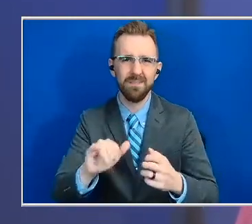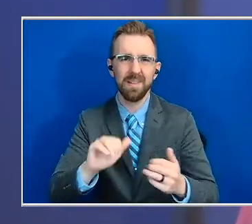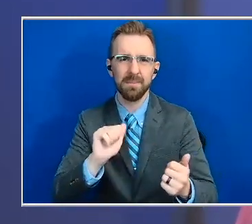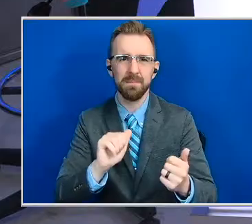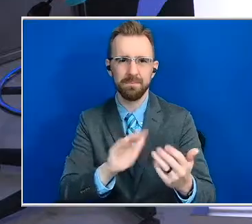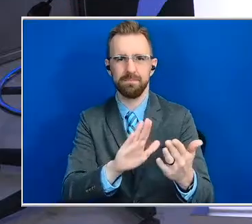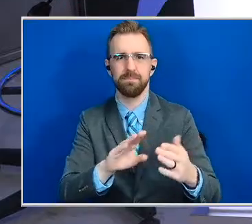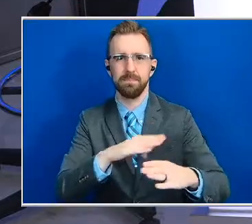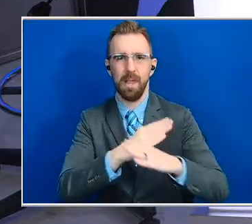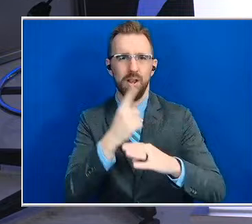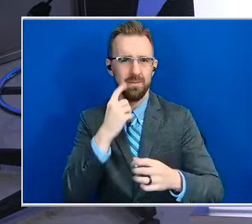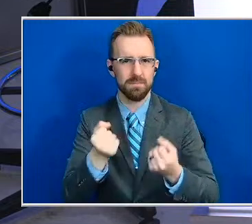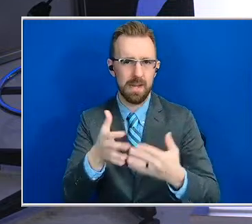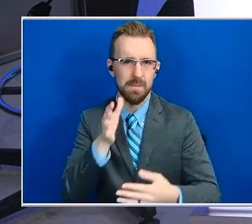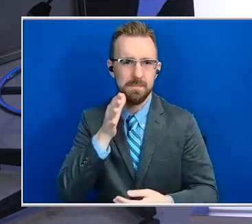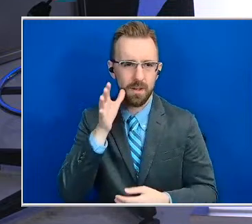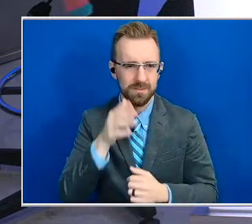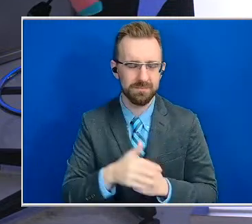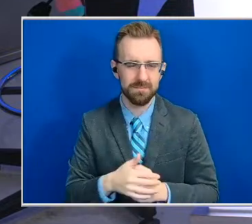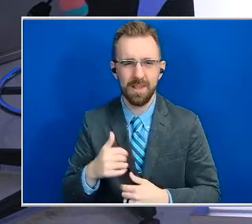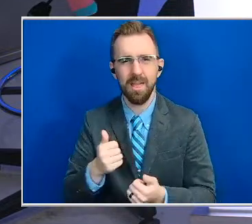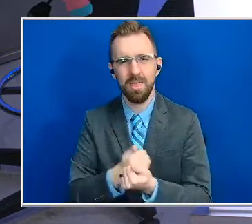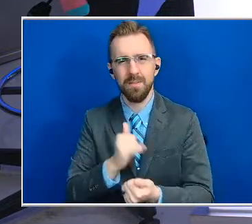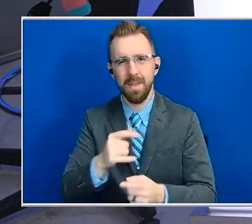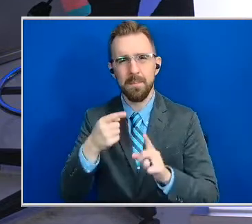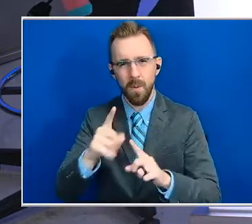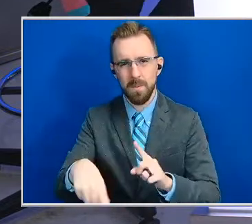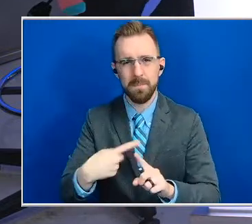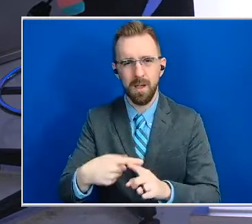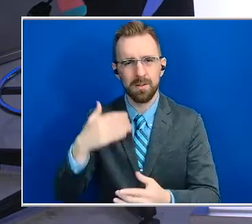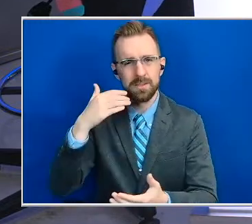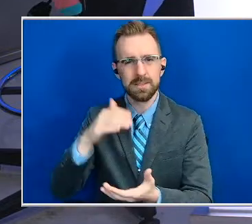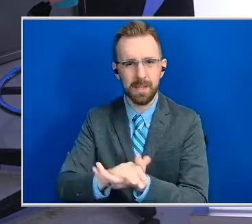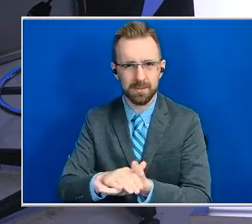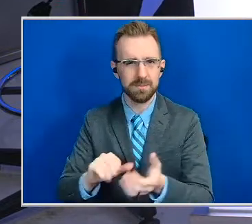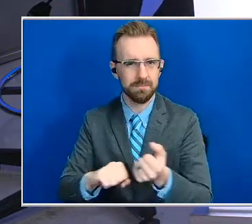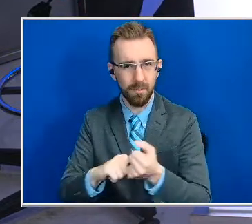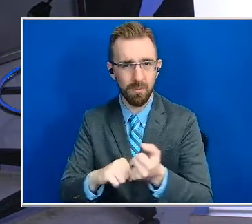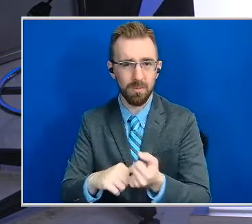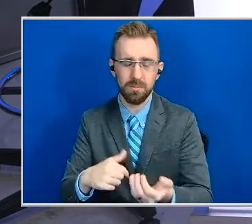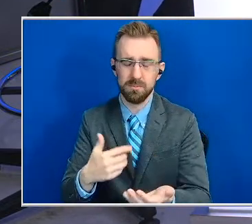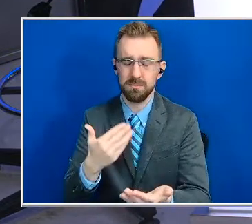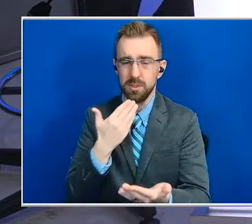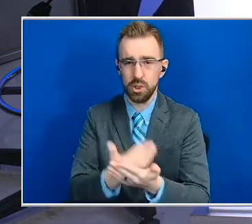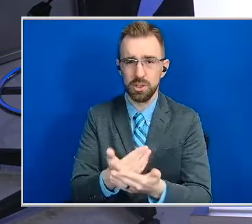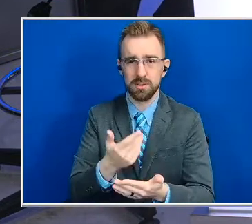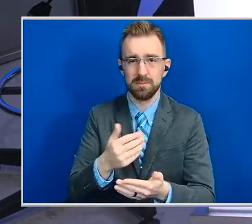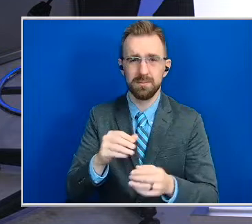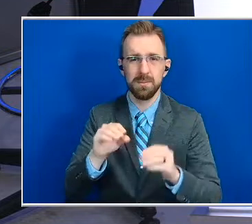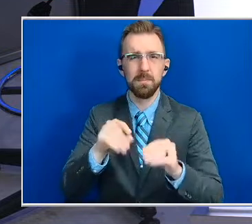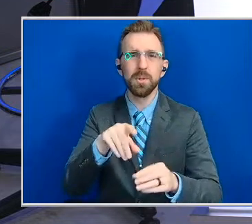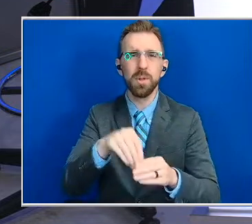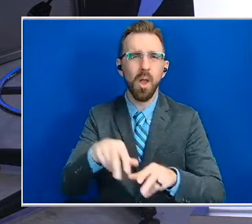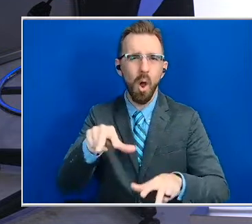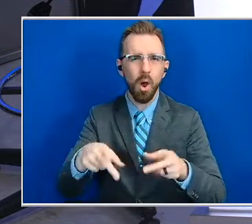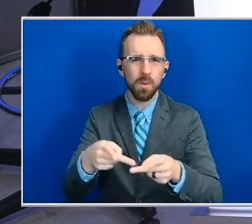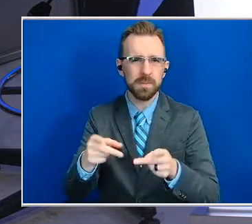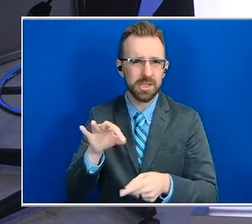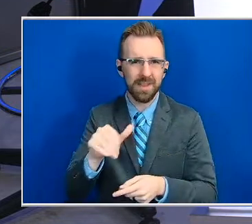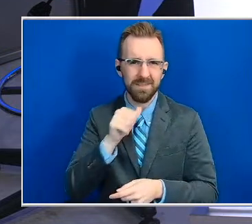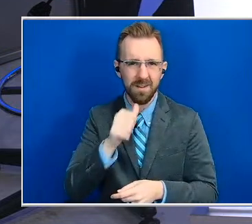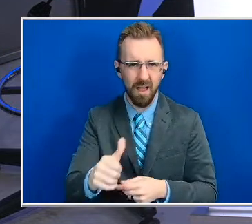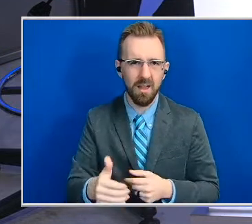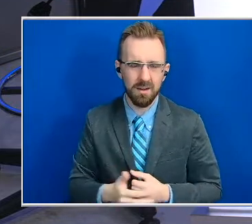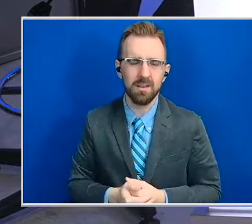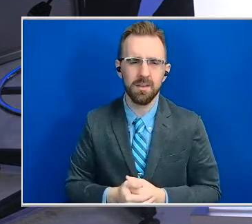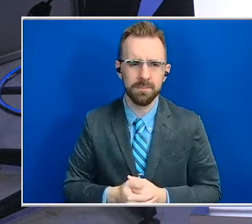I'd love that you raised that point about it takes a spouse to help be supportive, so to not put you in an awkward position. And 1 in